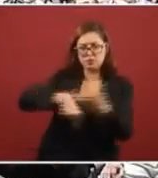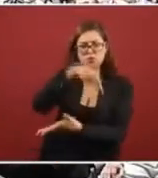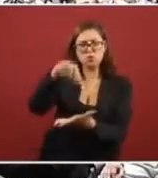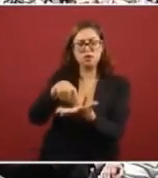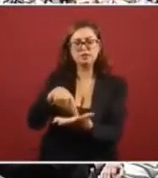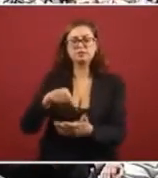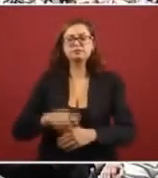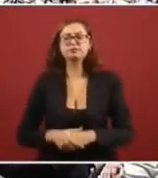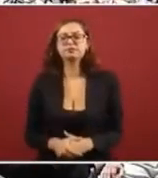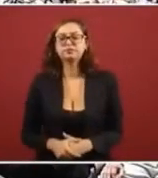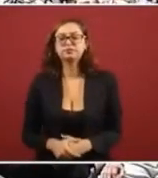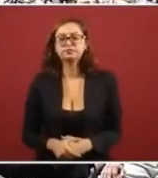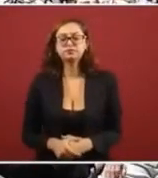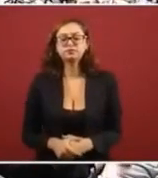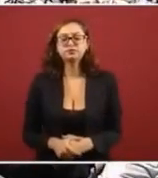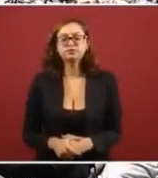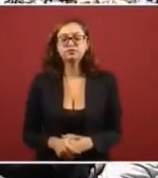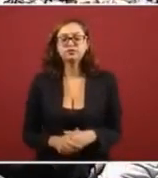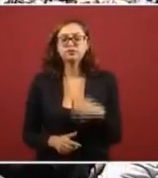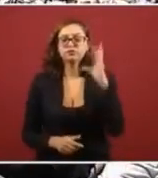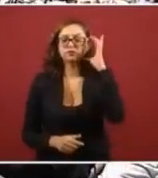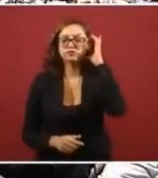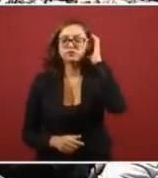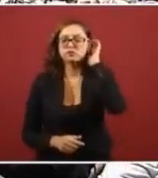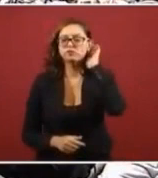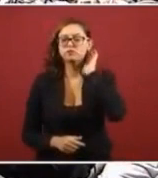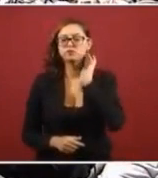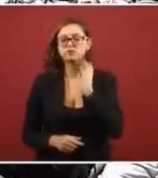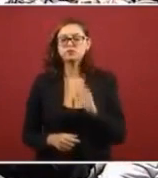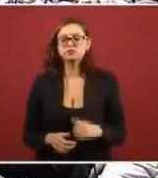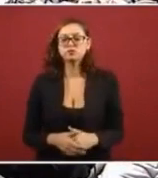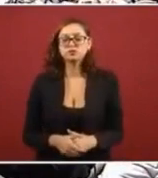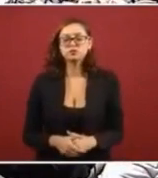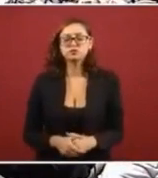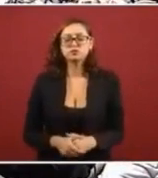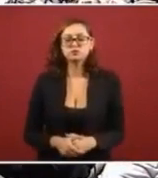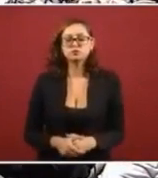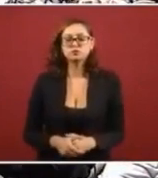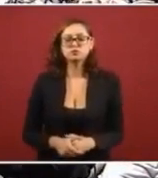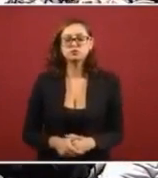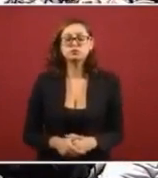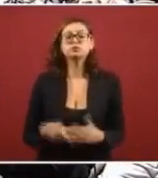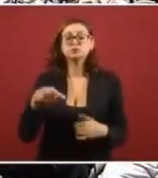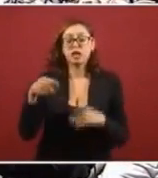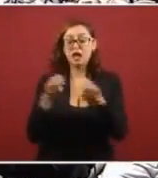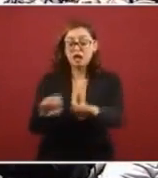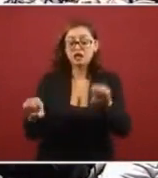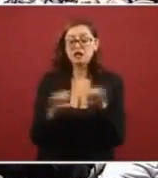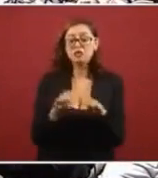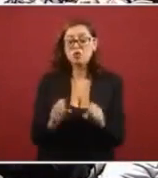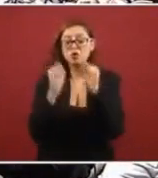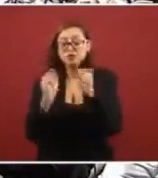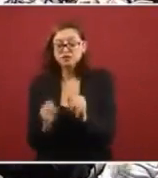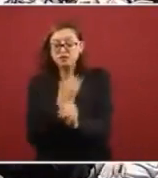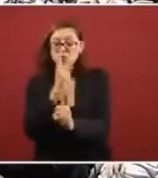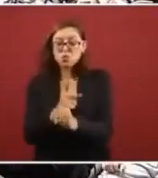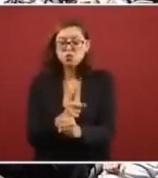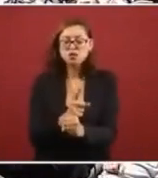the National Palace and in the cabinet of security